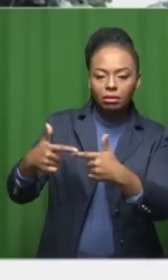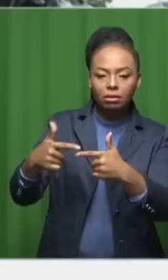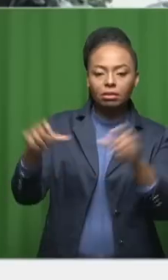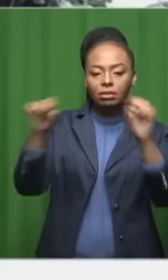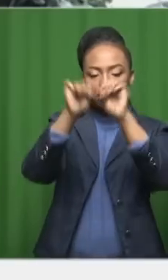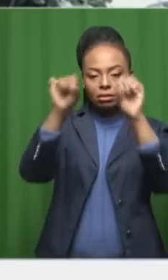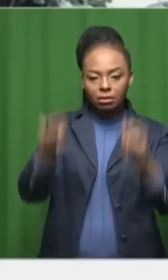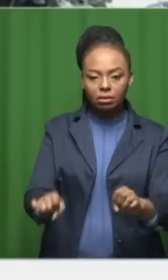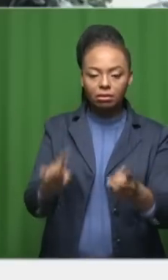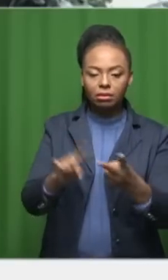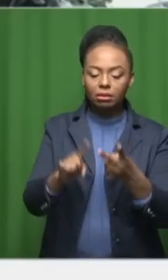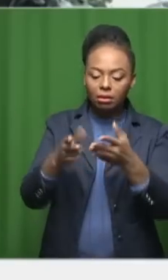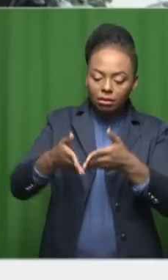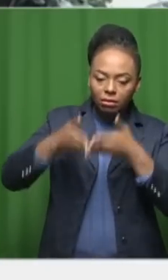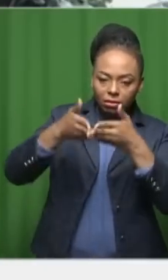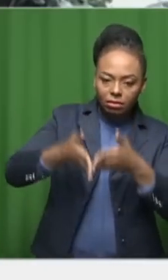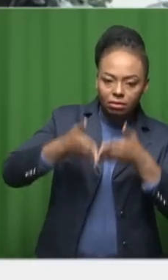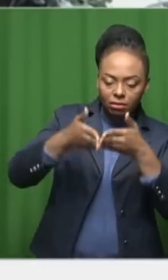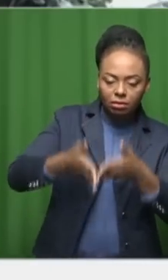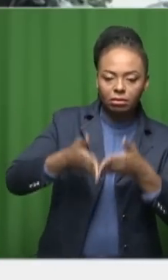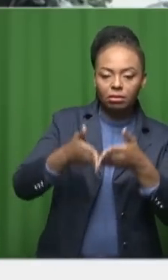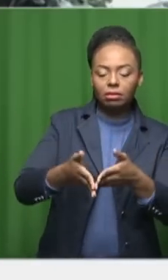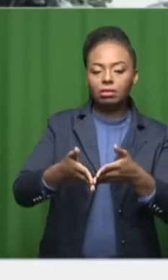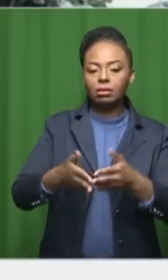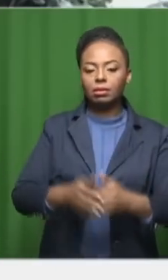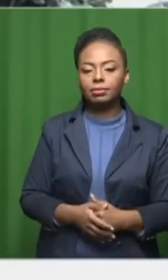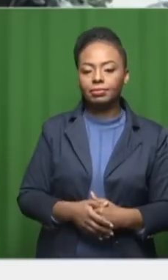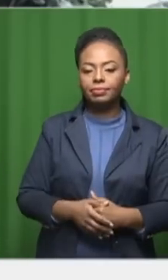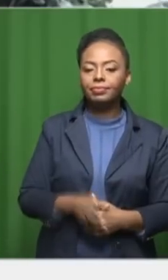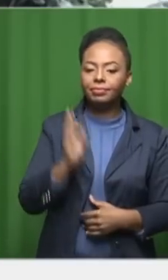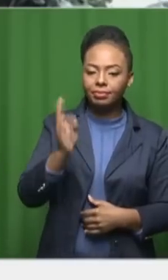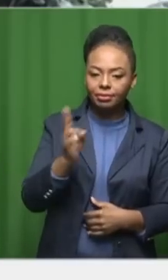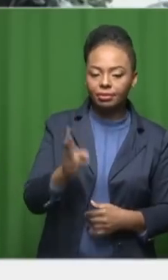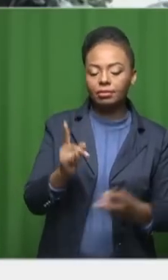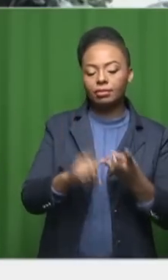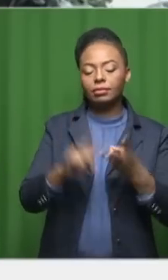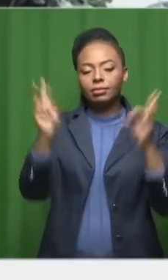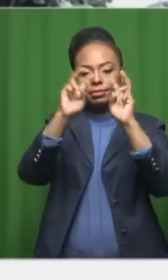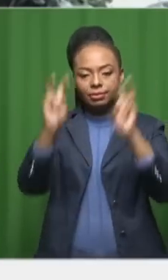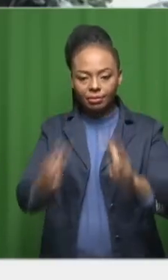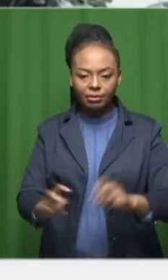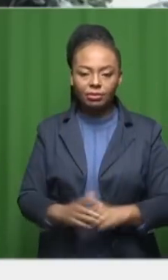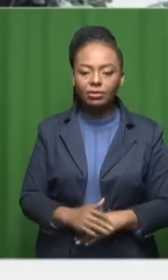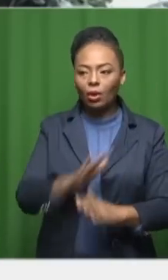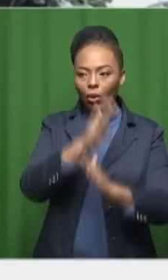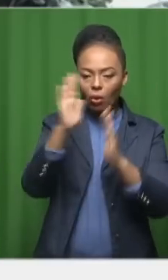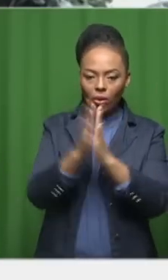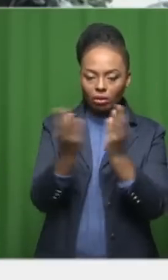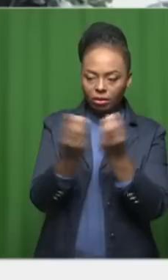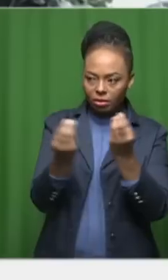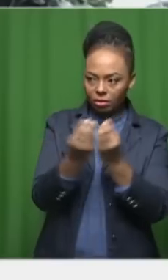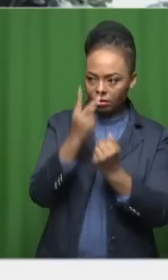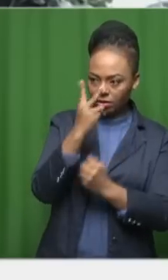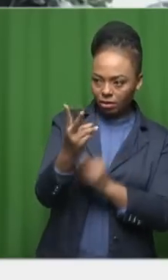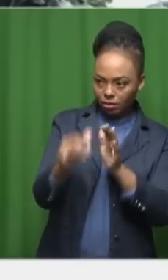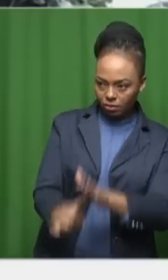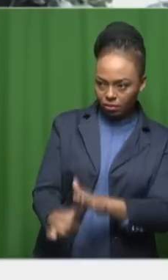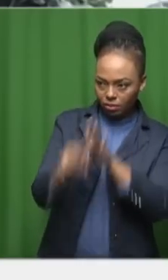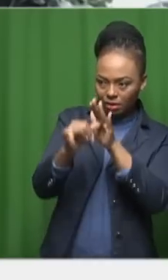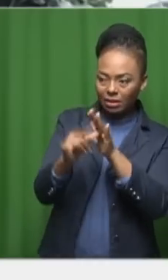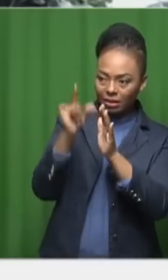our ports, again, I'm mentioning our electricity. All these things are at